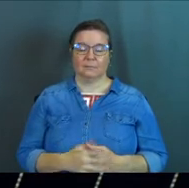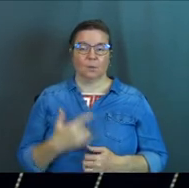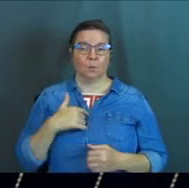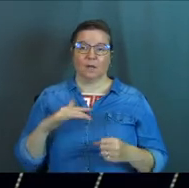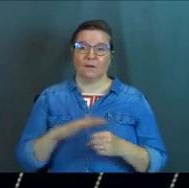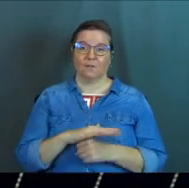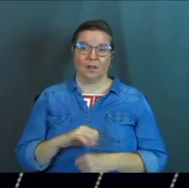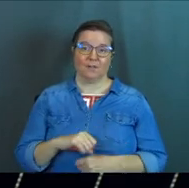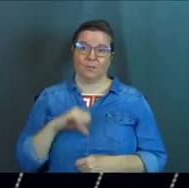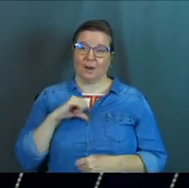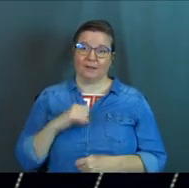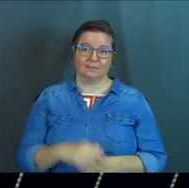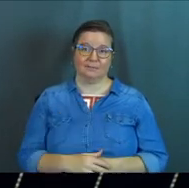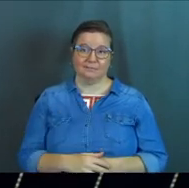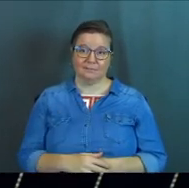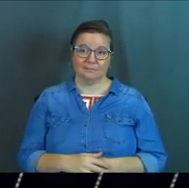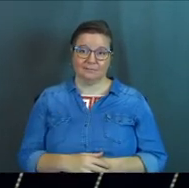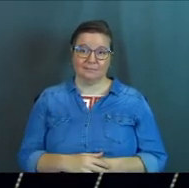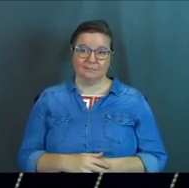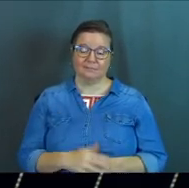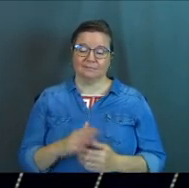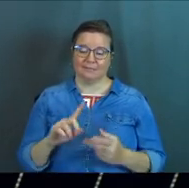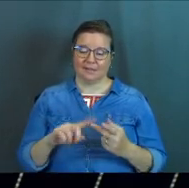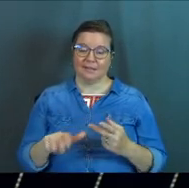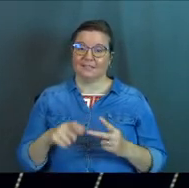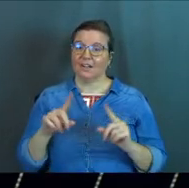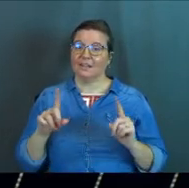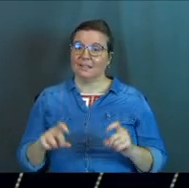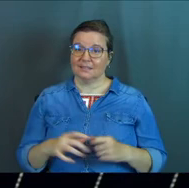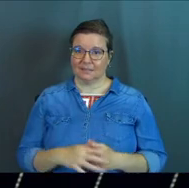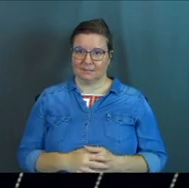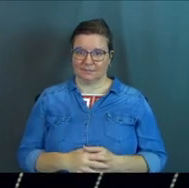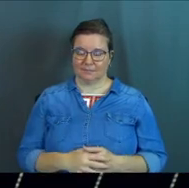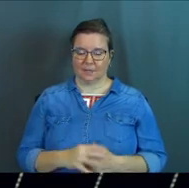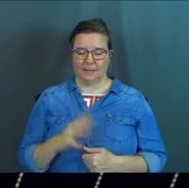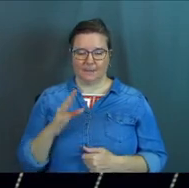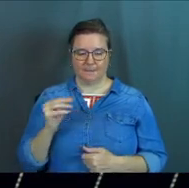We're full of pride. Here's another test.